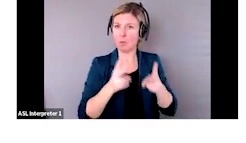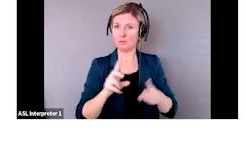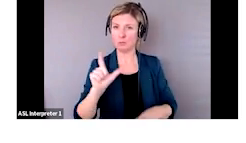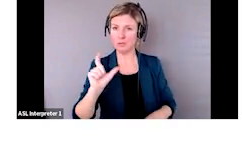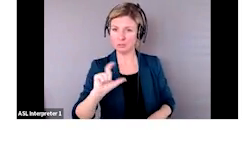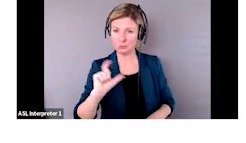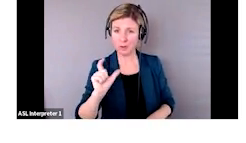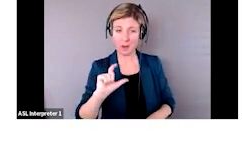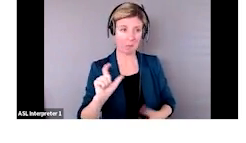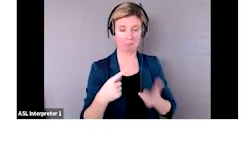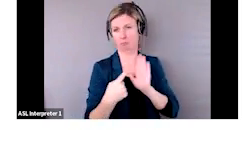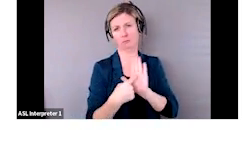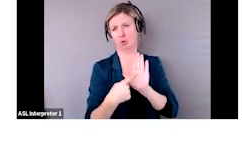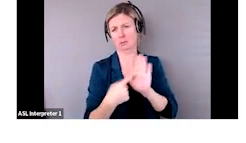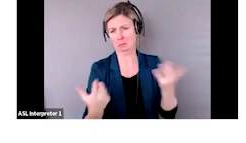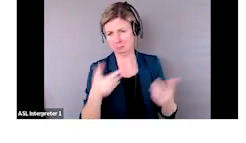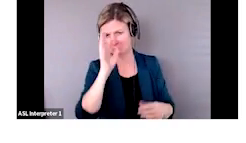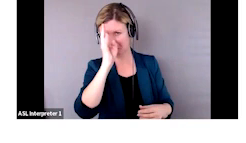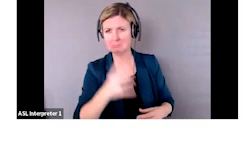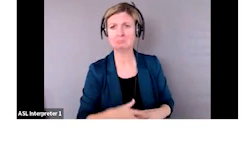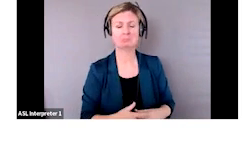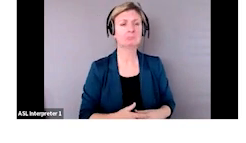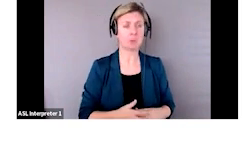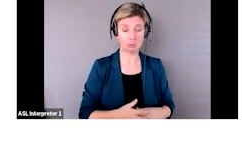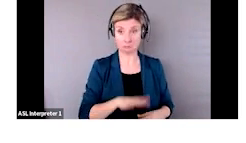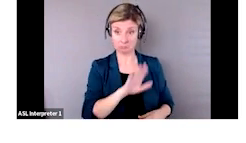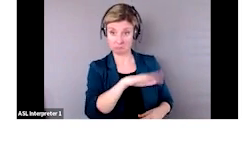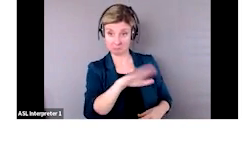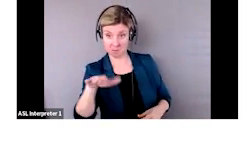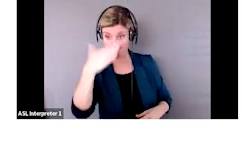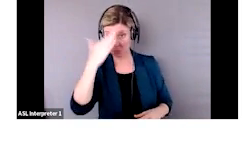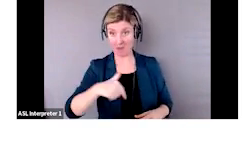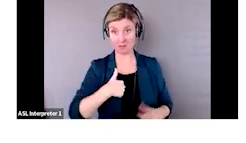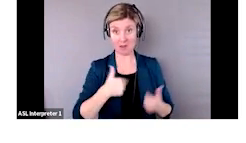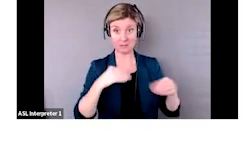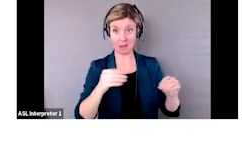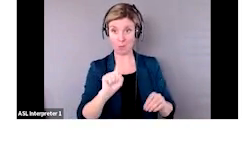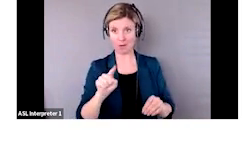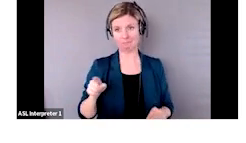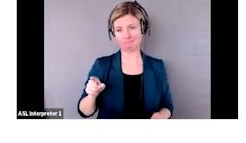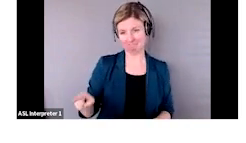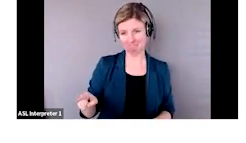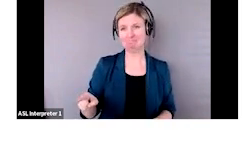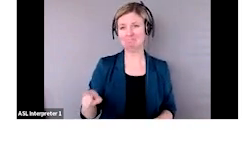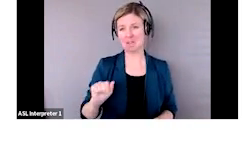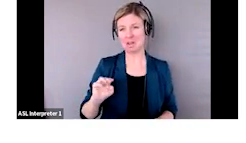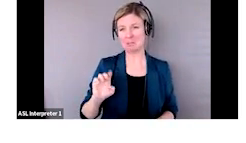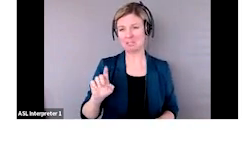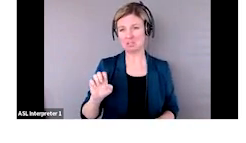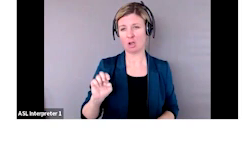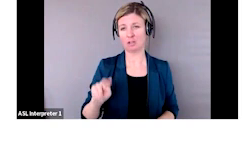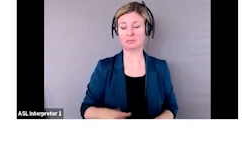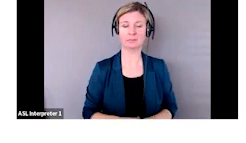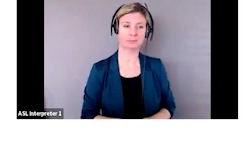there. That's base camp, okay? You think about it now and say, I